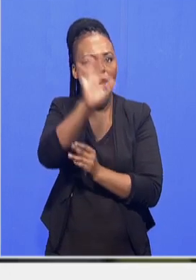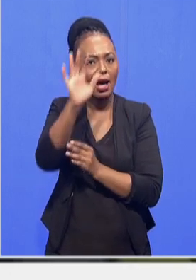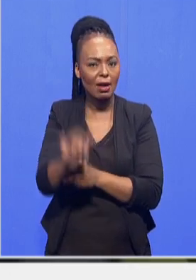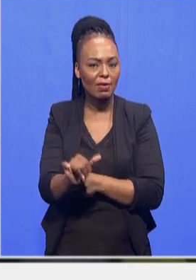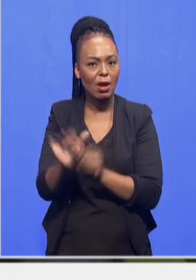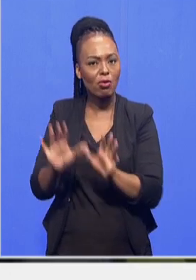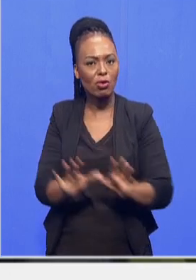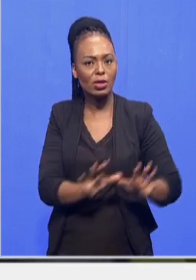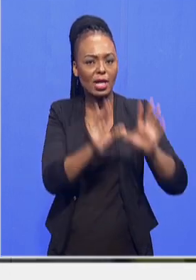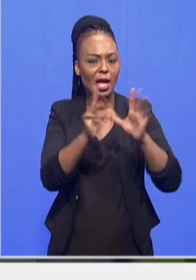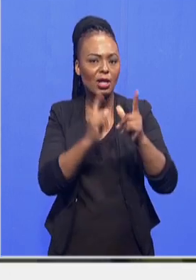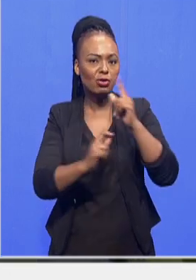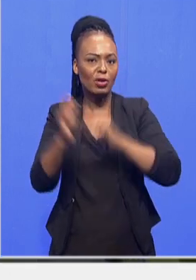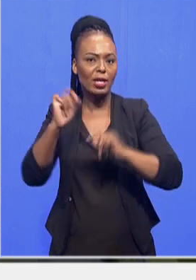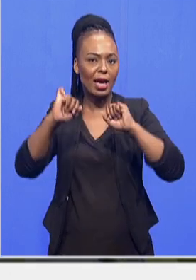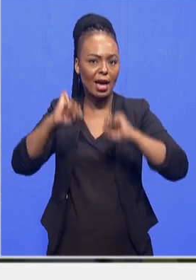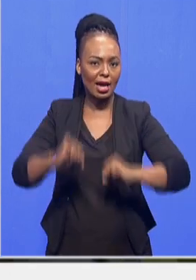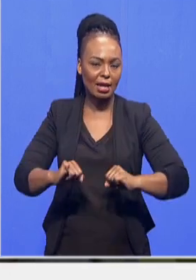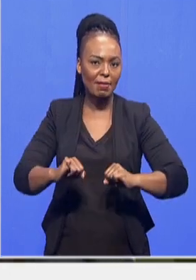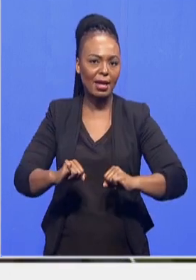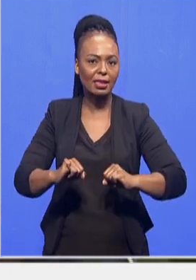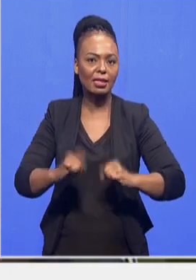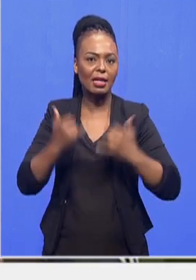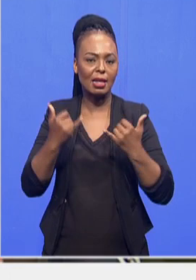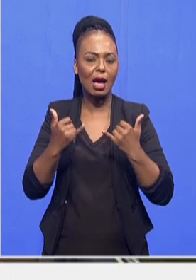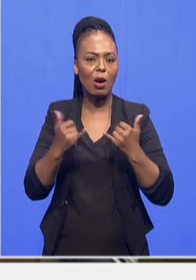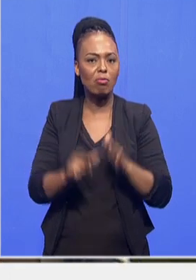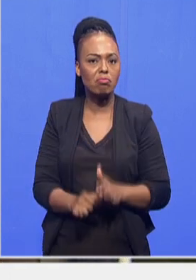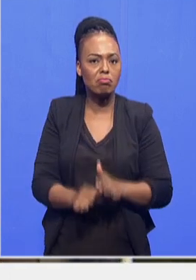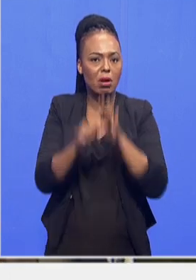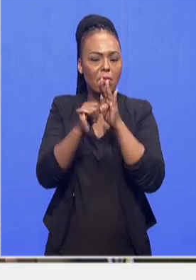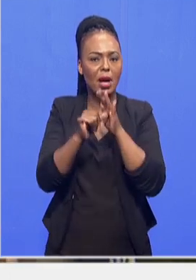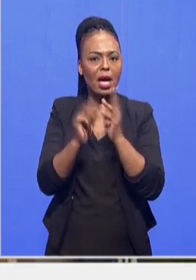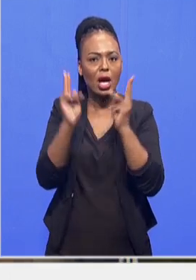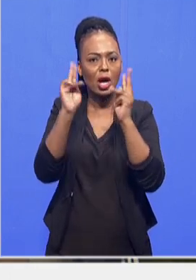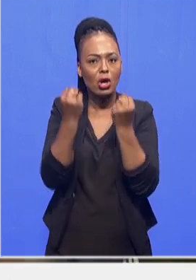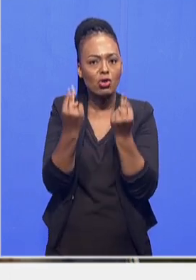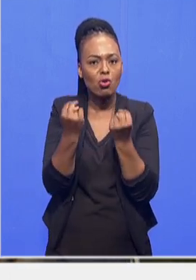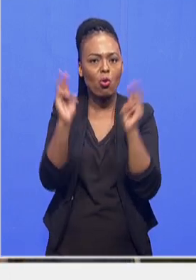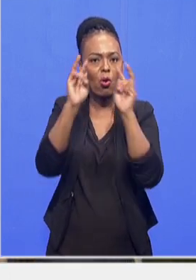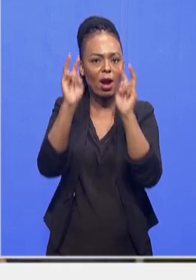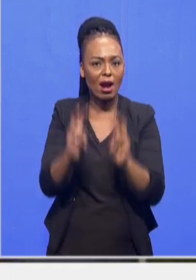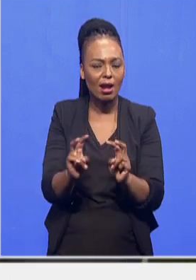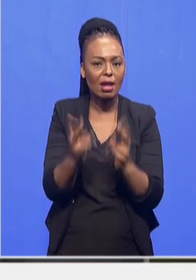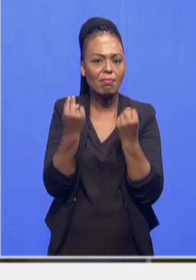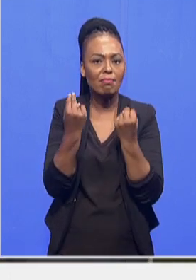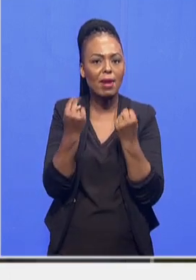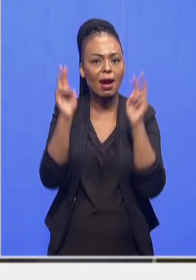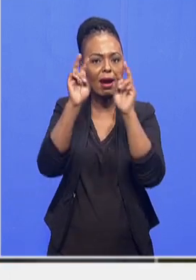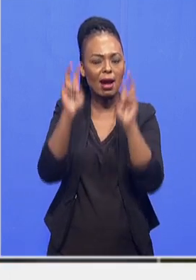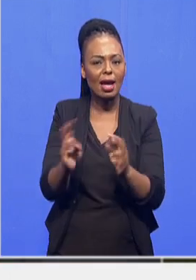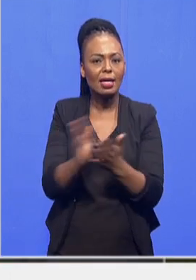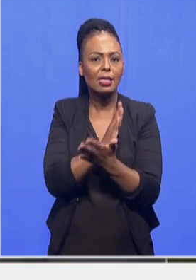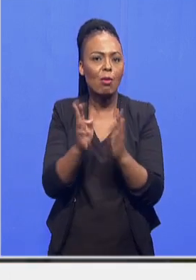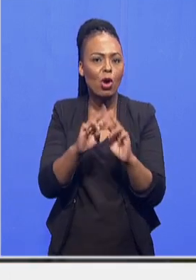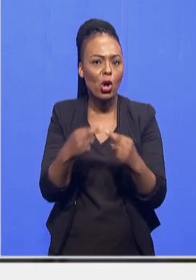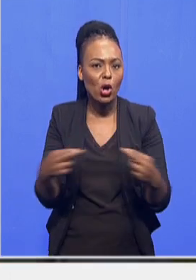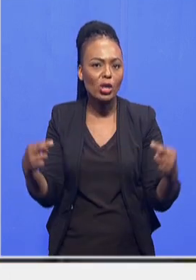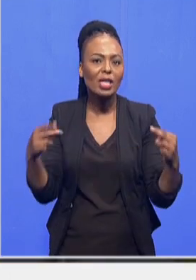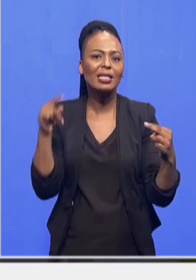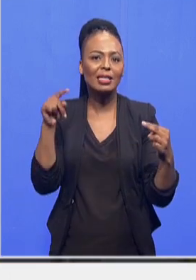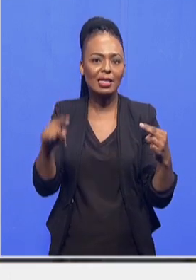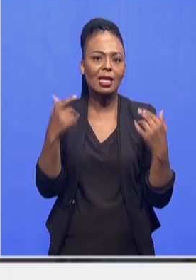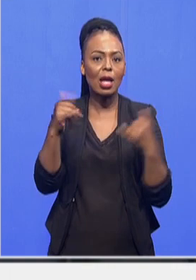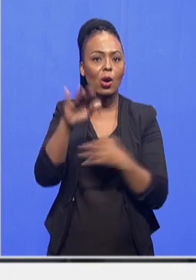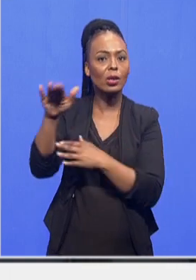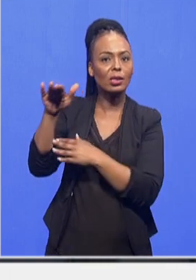Continental Trade Agreement find its meaning here. We're talking about renewable energies as well. Some of those resources that Zimbabwe